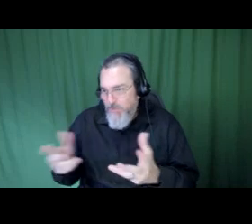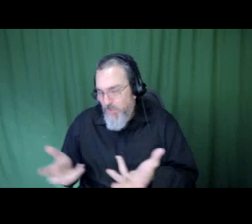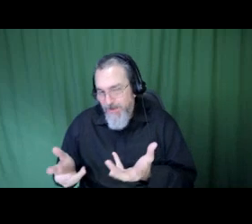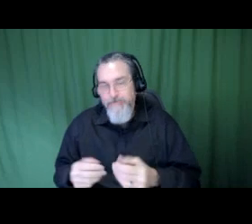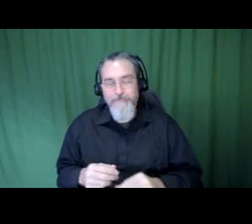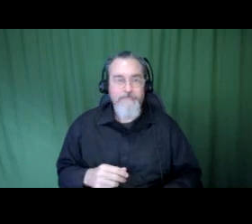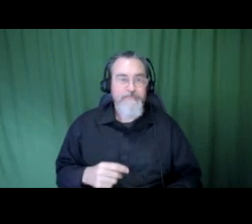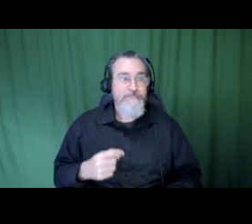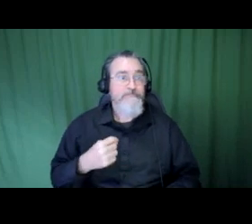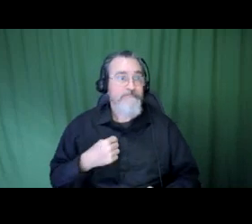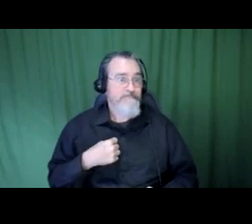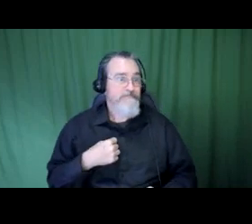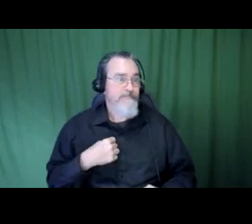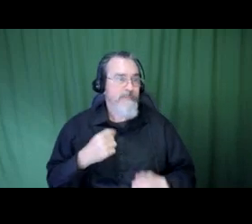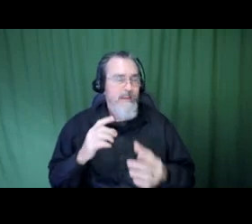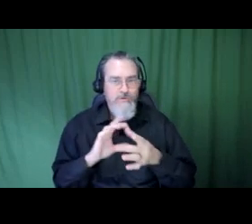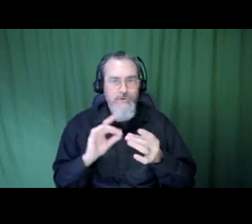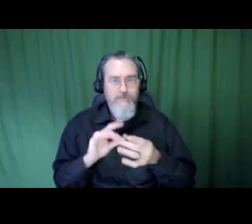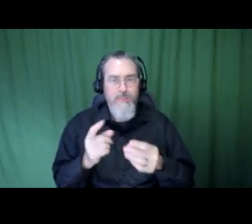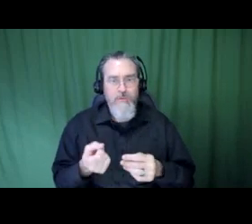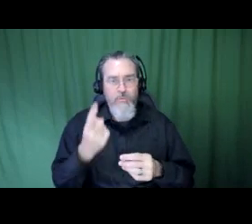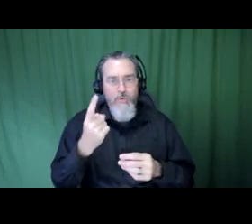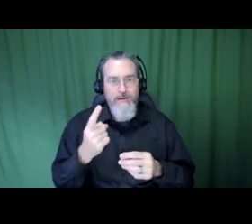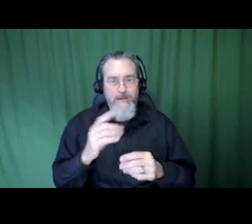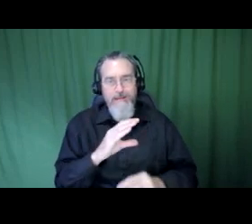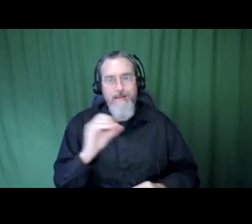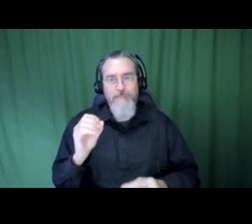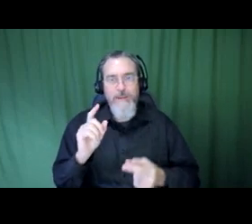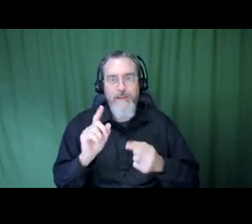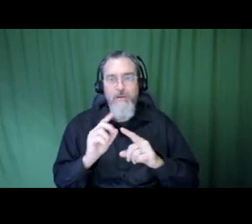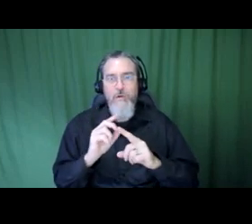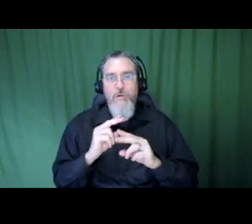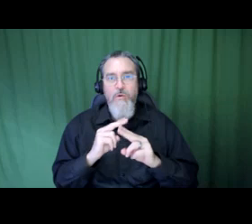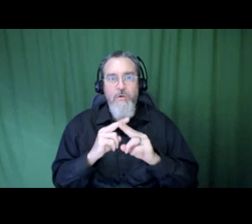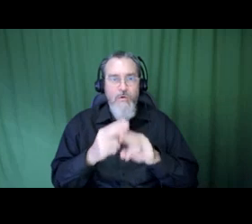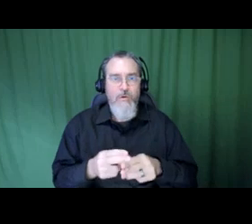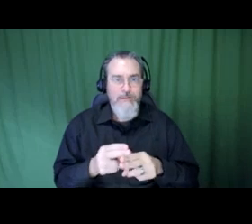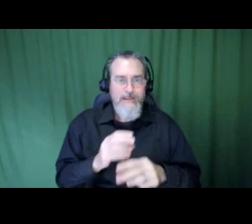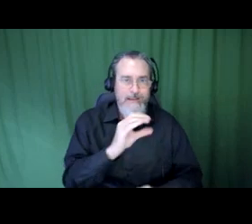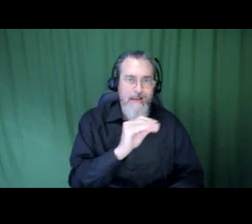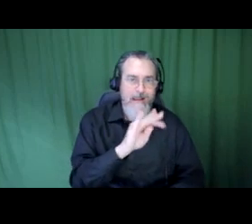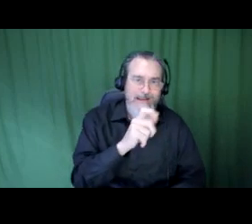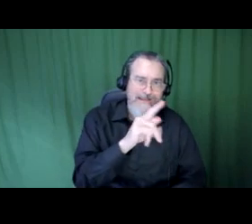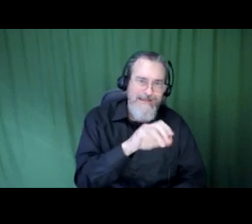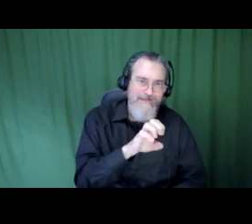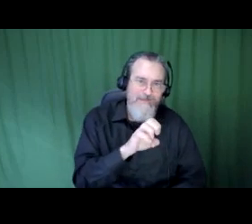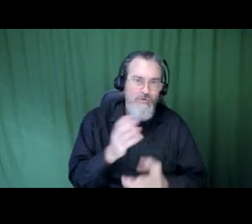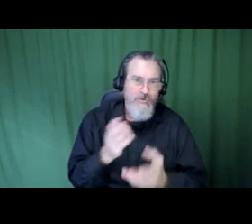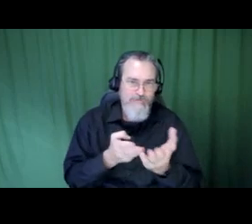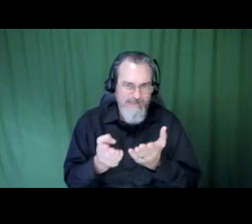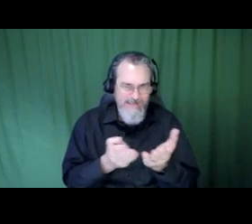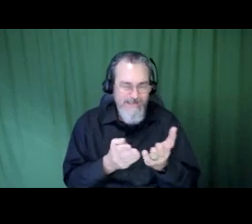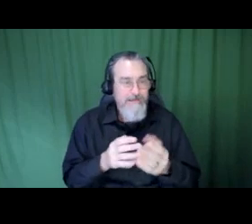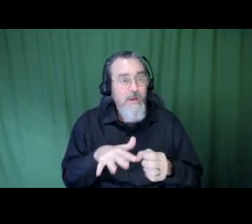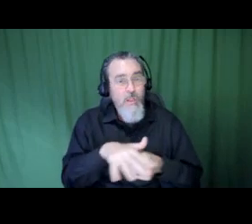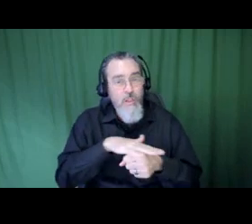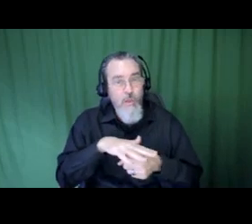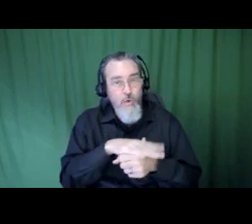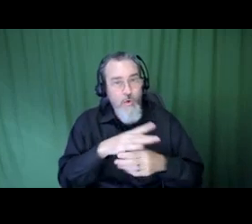partners. The company is called False Cognitive Services. And the local lead for that company has been here